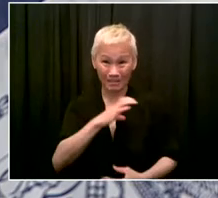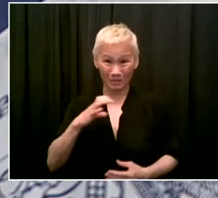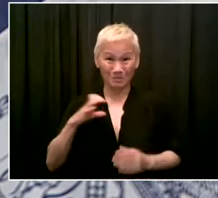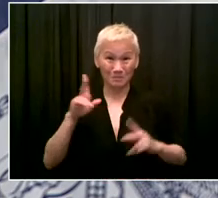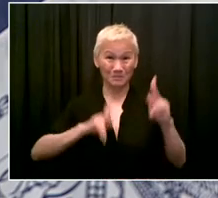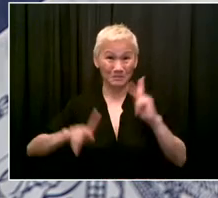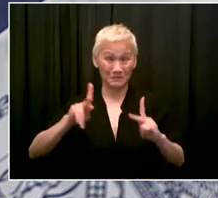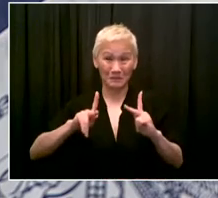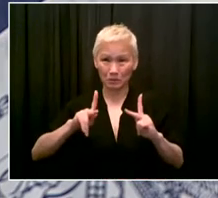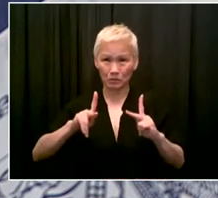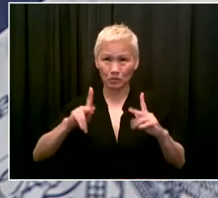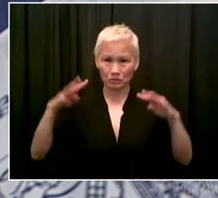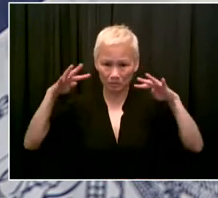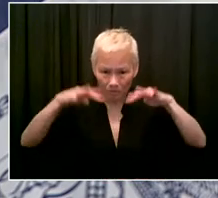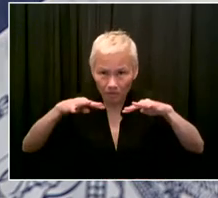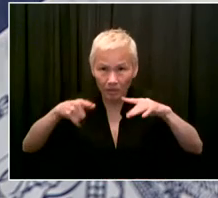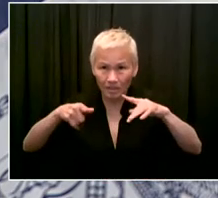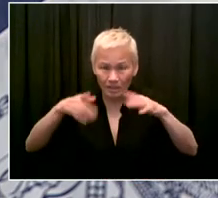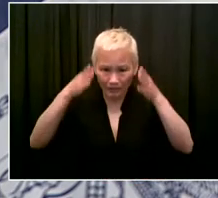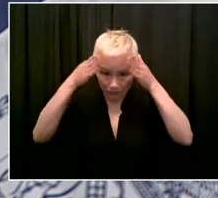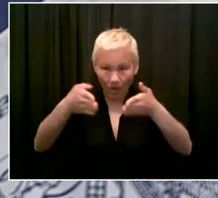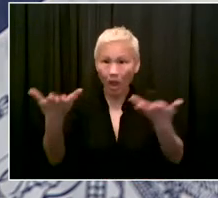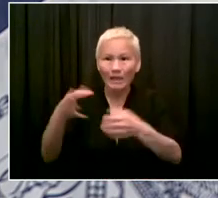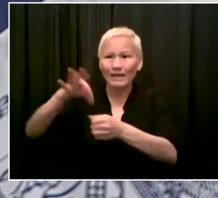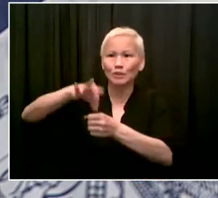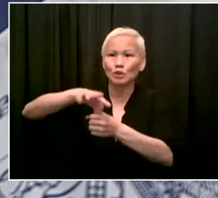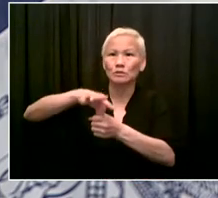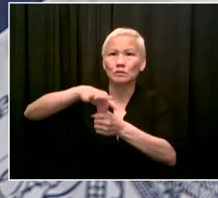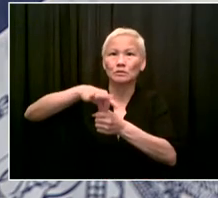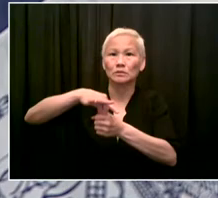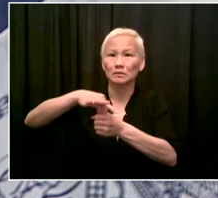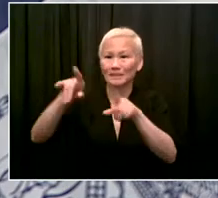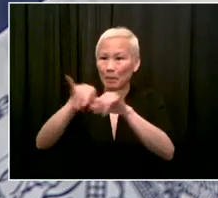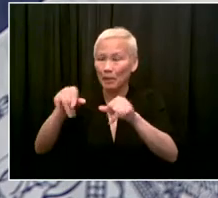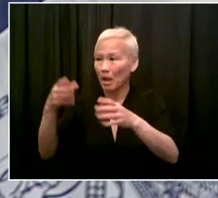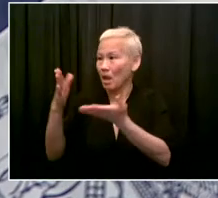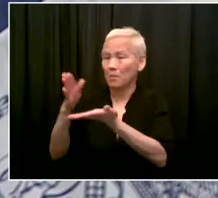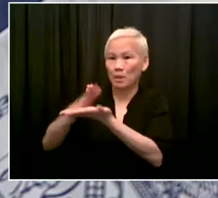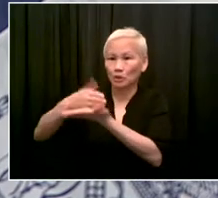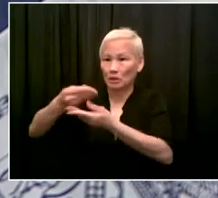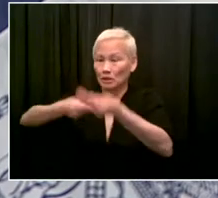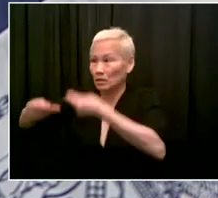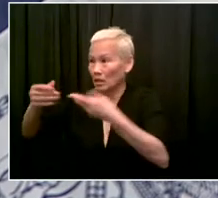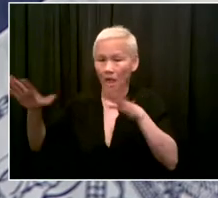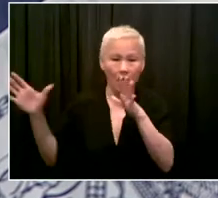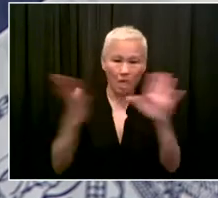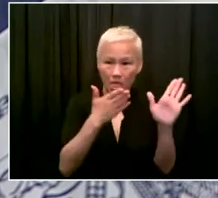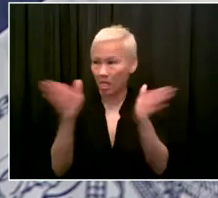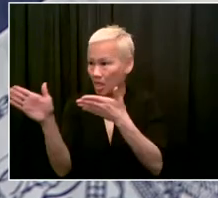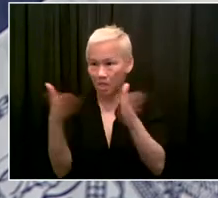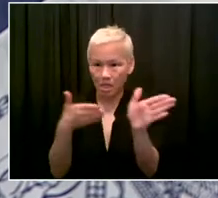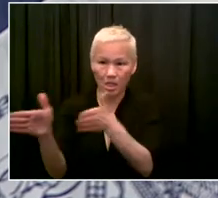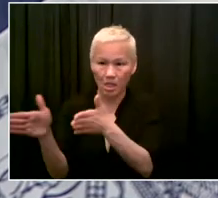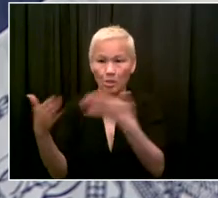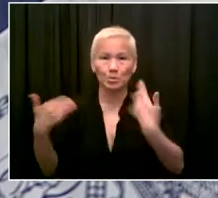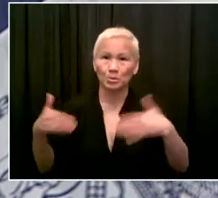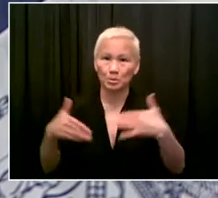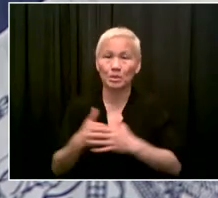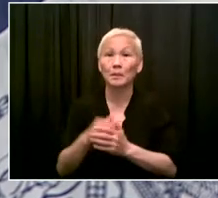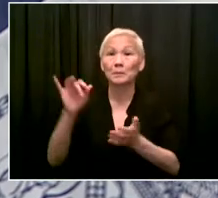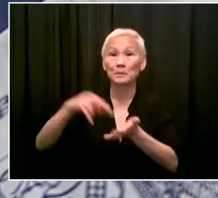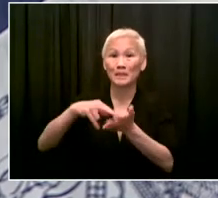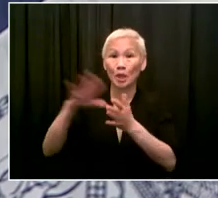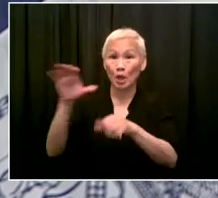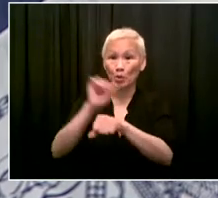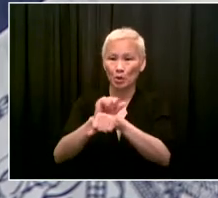them. It was hard for people to put quite as much time as they normally would into a budget, but what's happened is a lot of work has gone